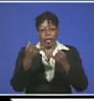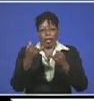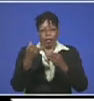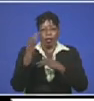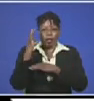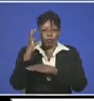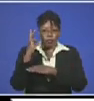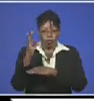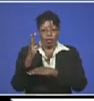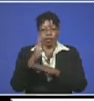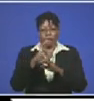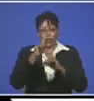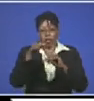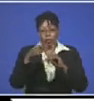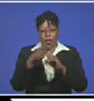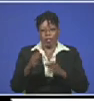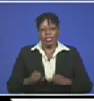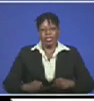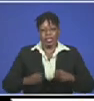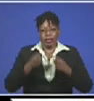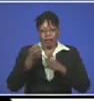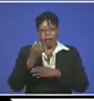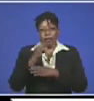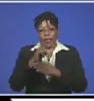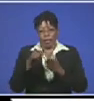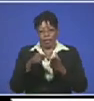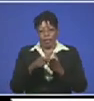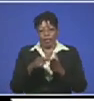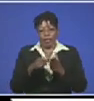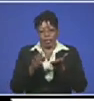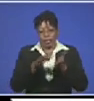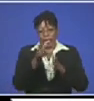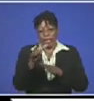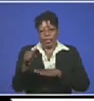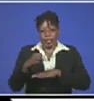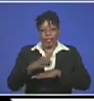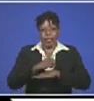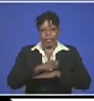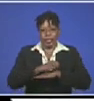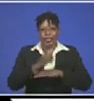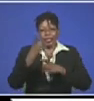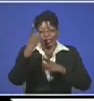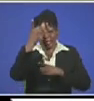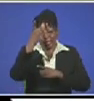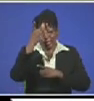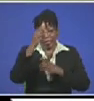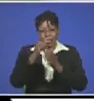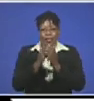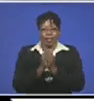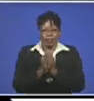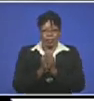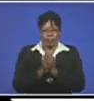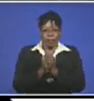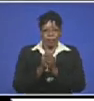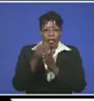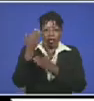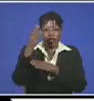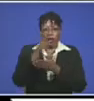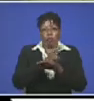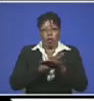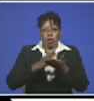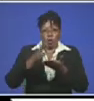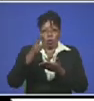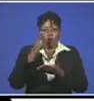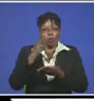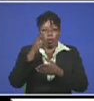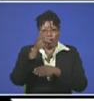the deadly disease. He's encouraging others to get tested, as LaDawn Davis tells us. Former rector of Holy Cross Anglican